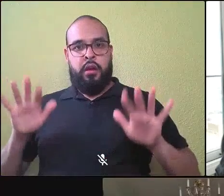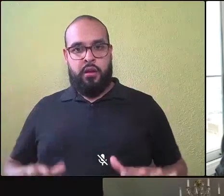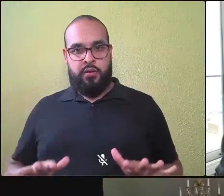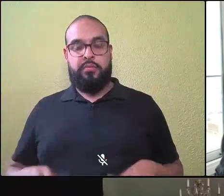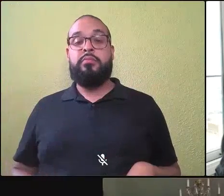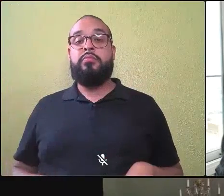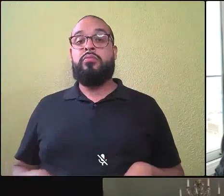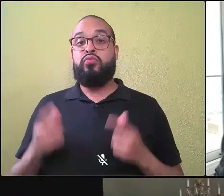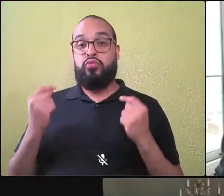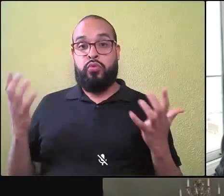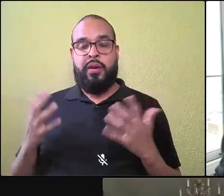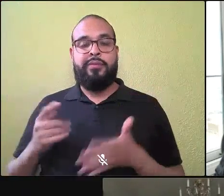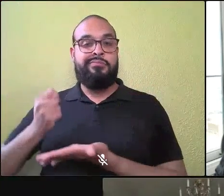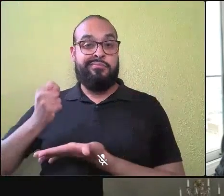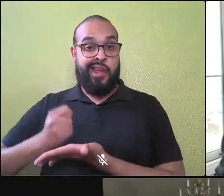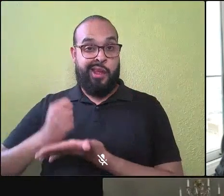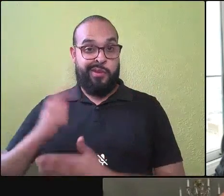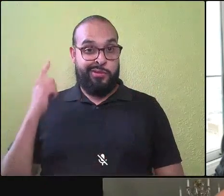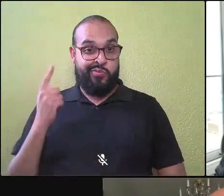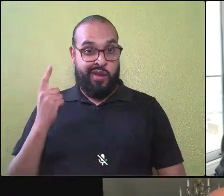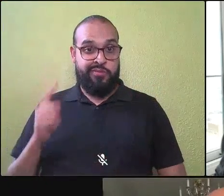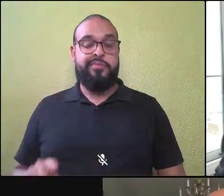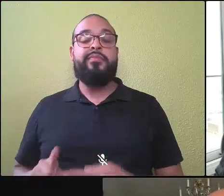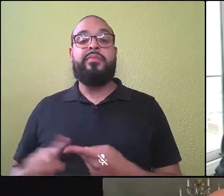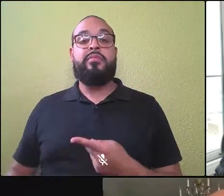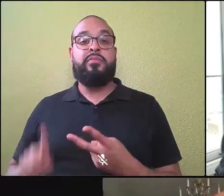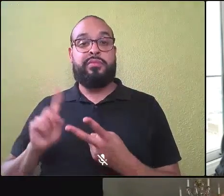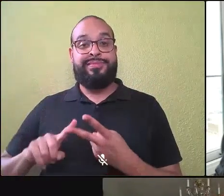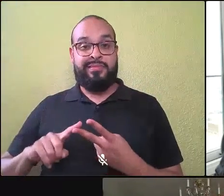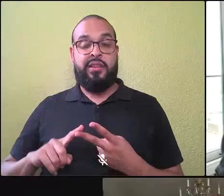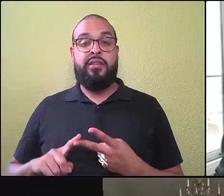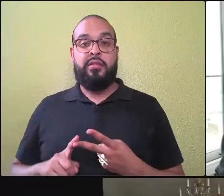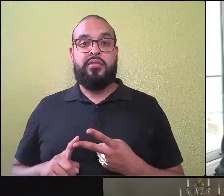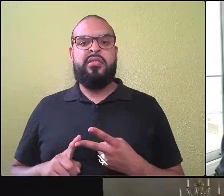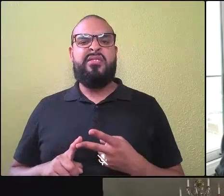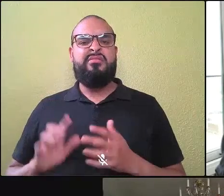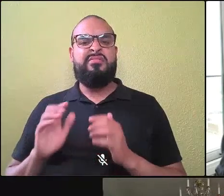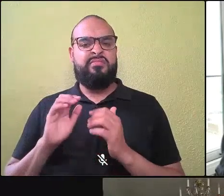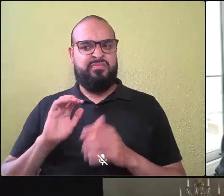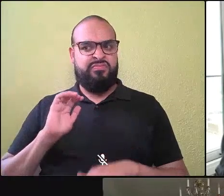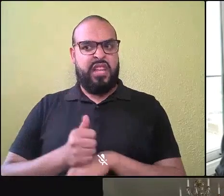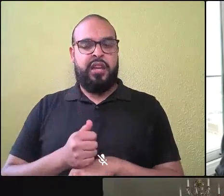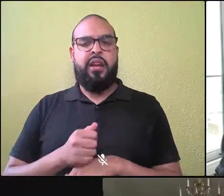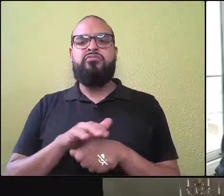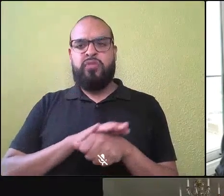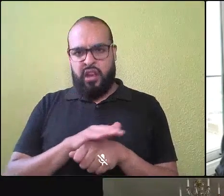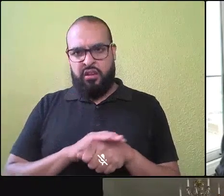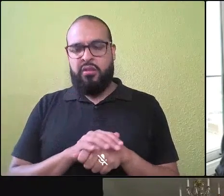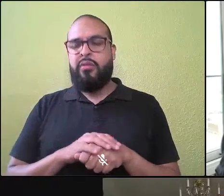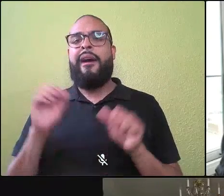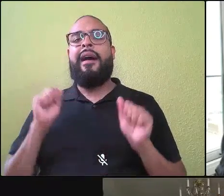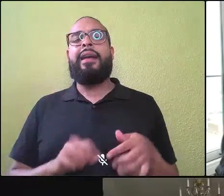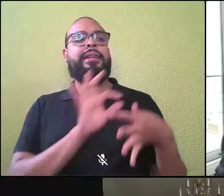of those things, to sort of just create spaces for me to like get away from all of it. So taking vacations as much as